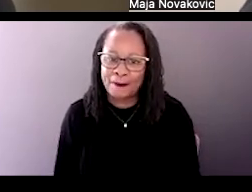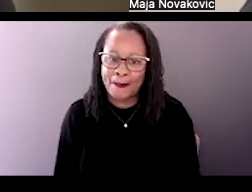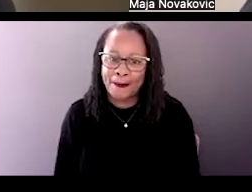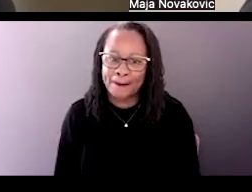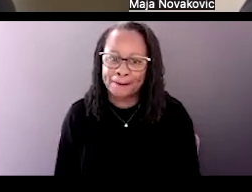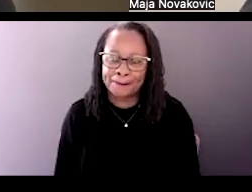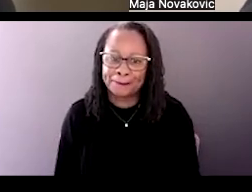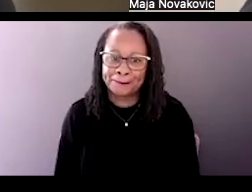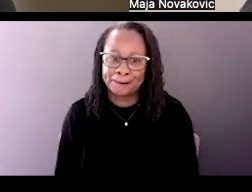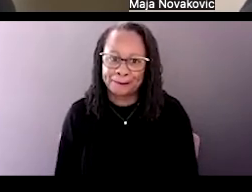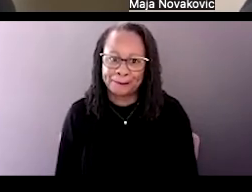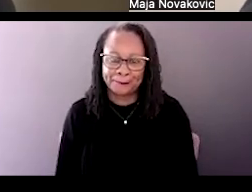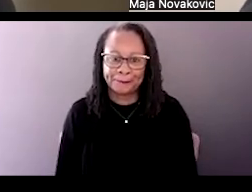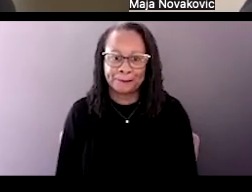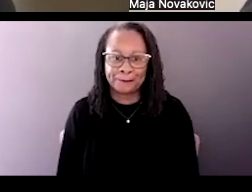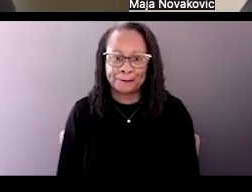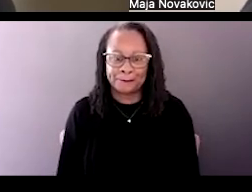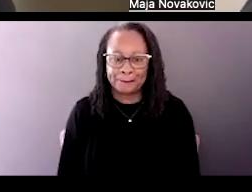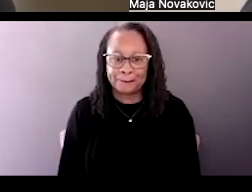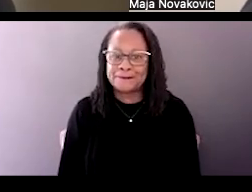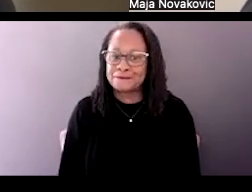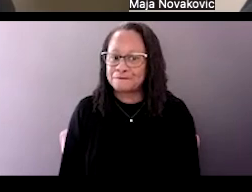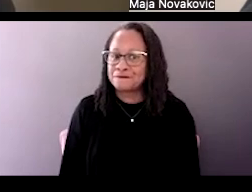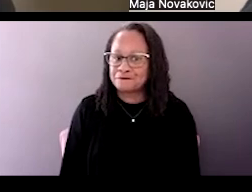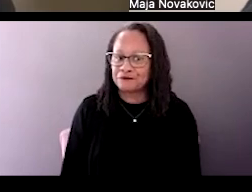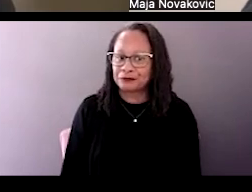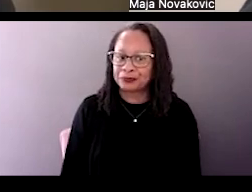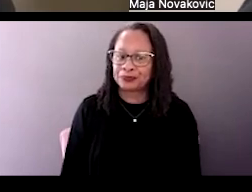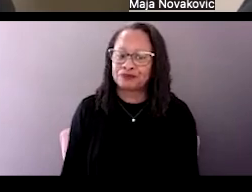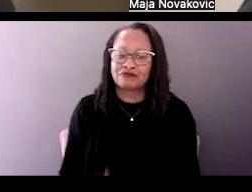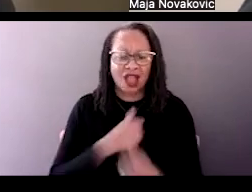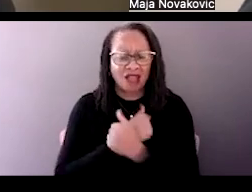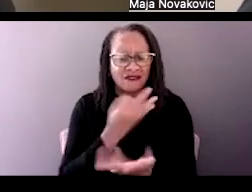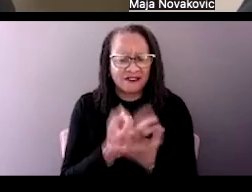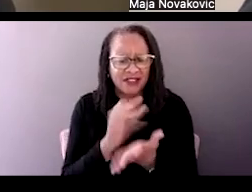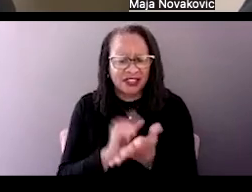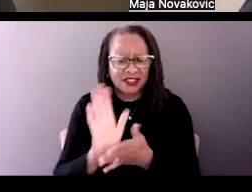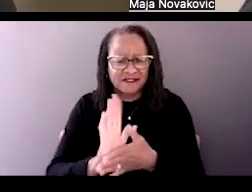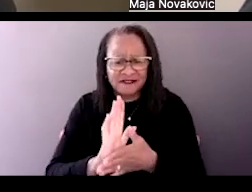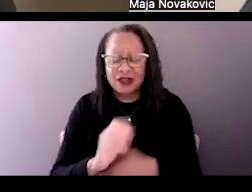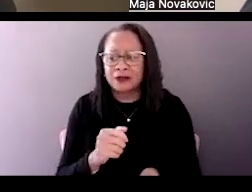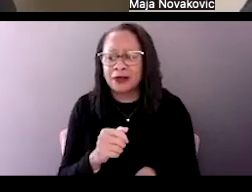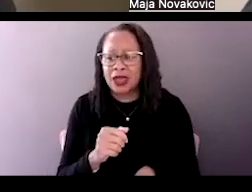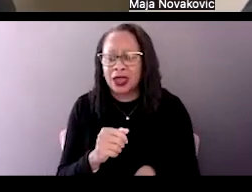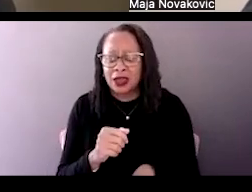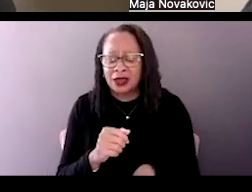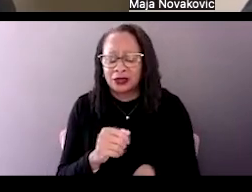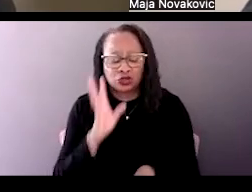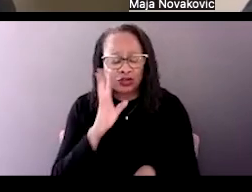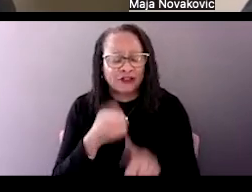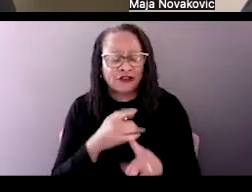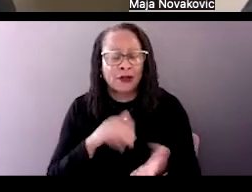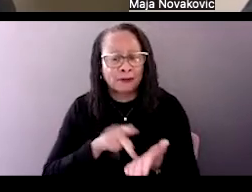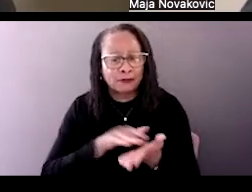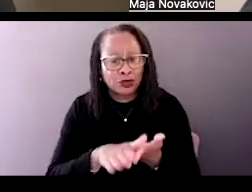I love the fact that the film was created from pure emotion, which